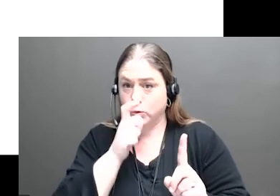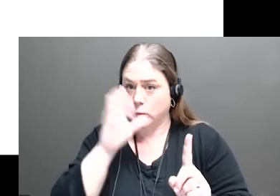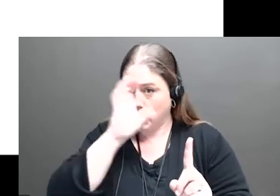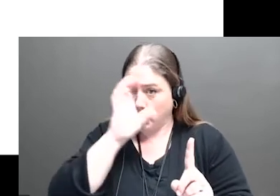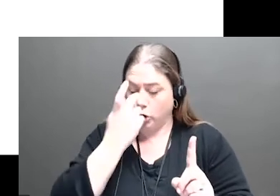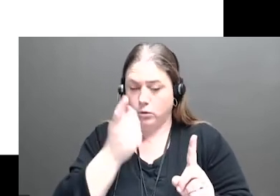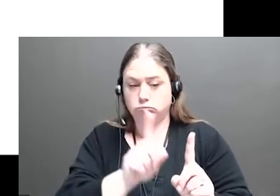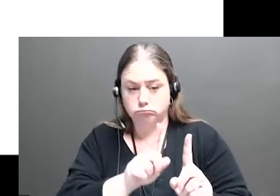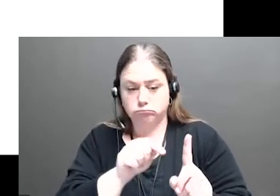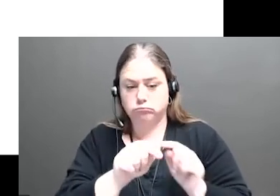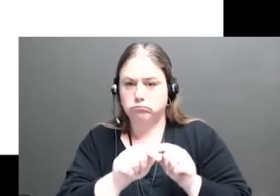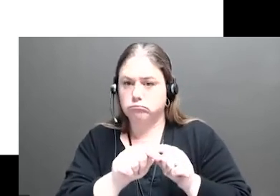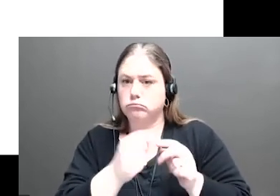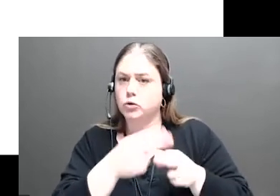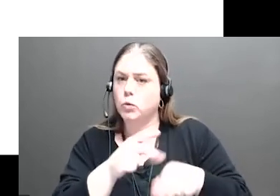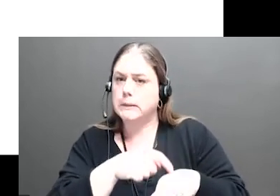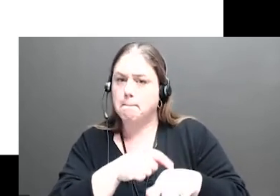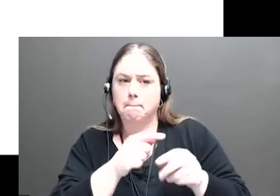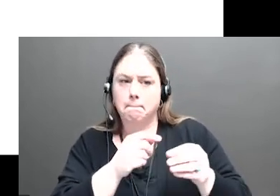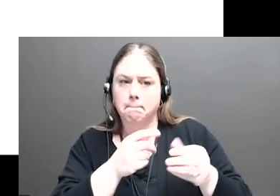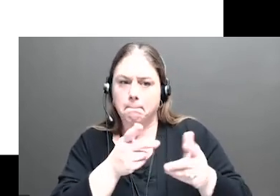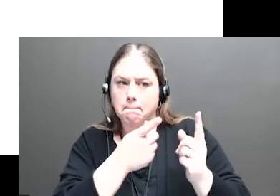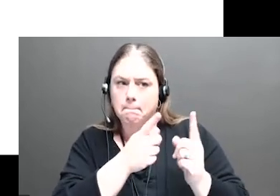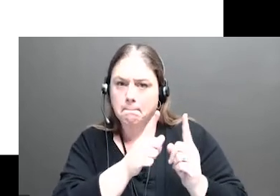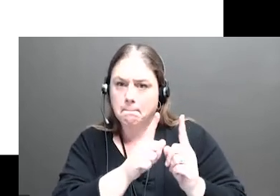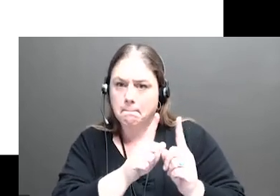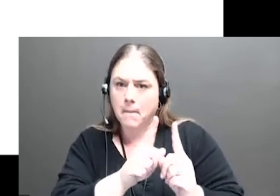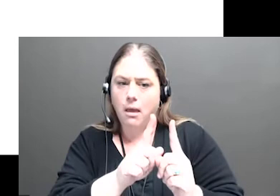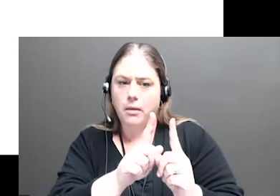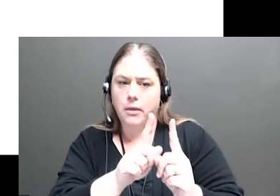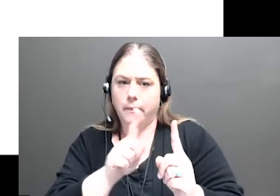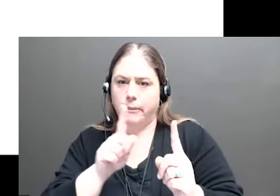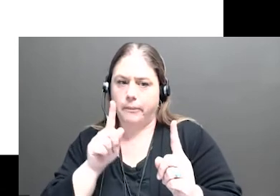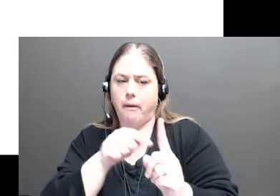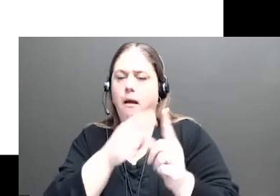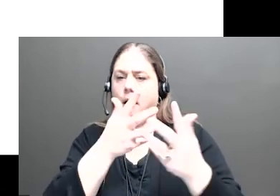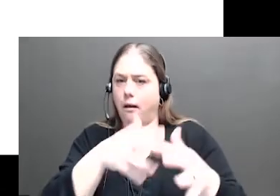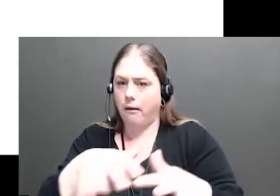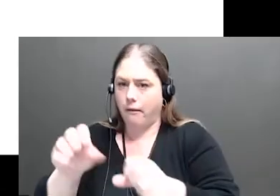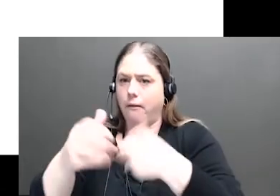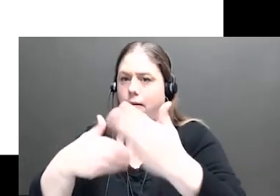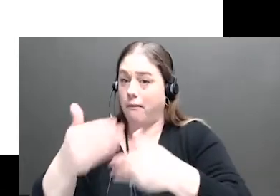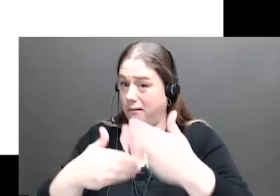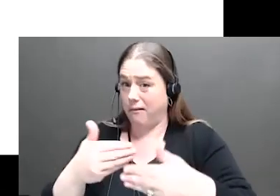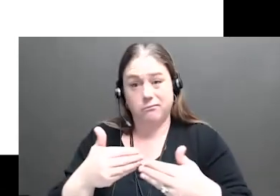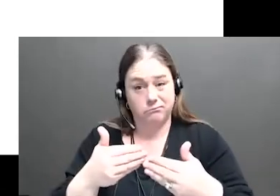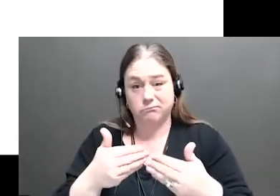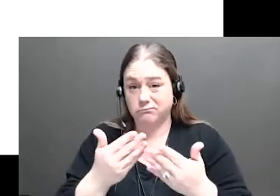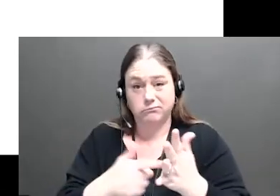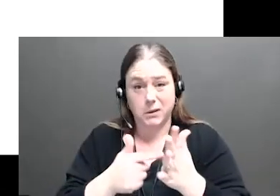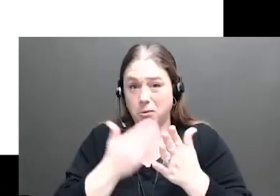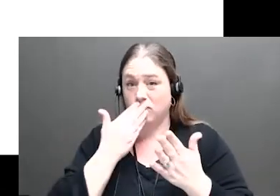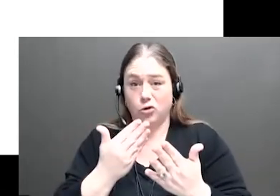to learn their skills in a more fulsome manner can be an incredibly strong intervention. And the best rule